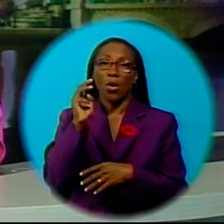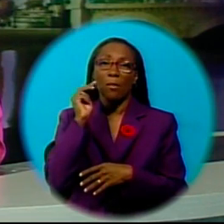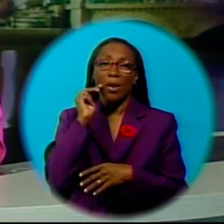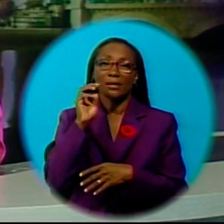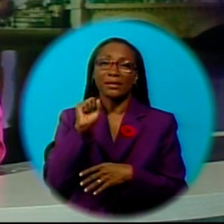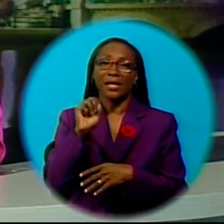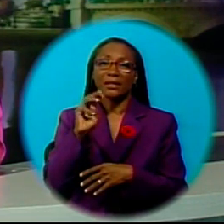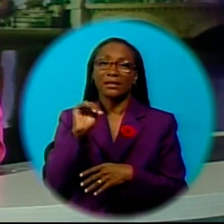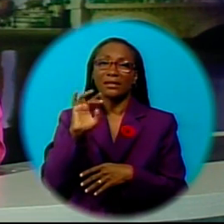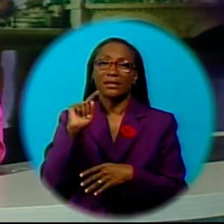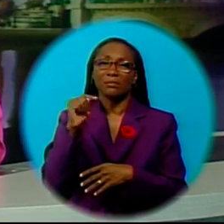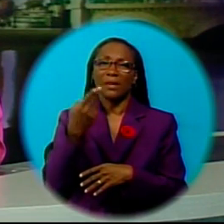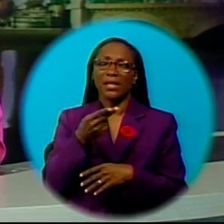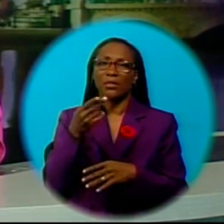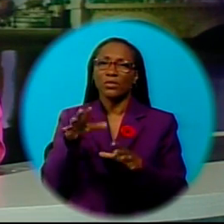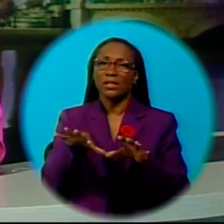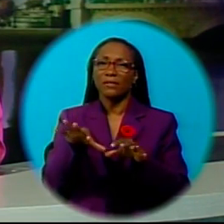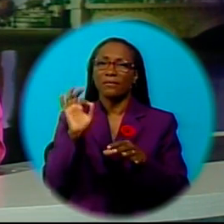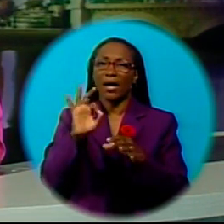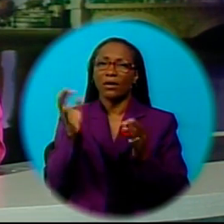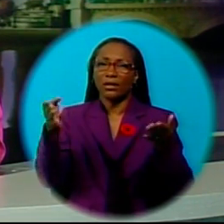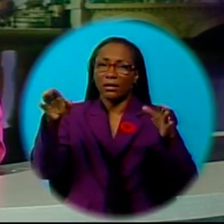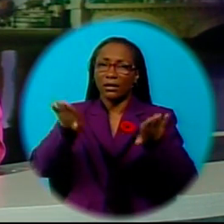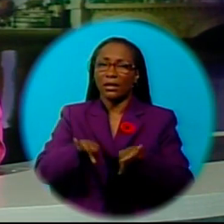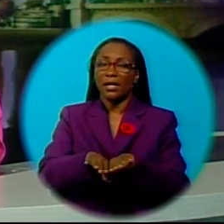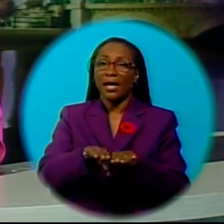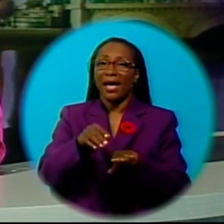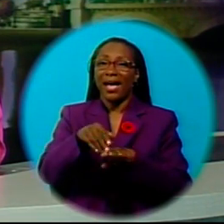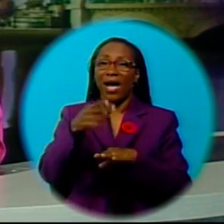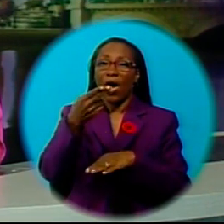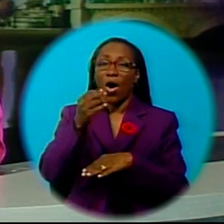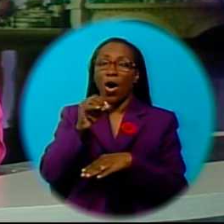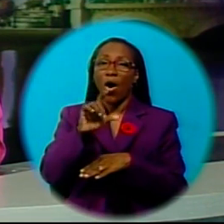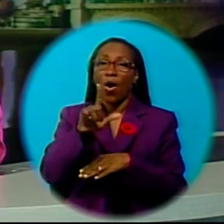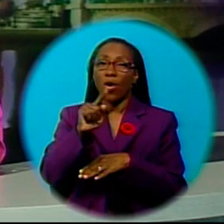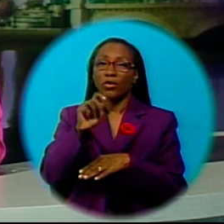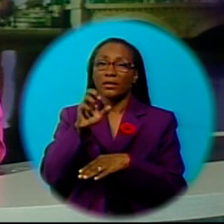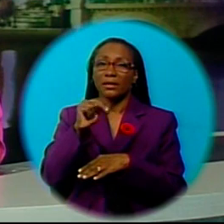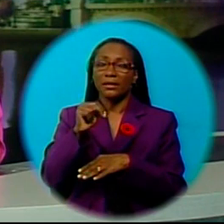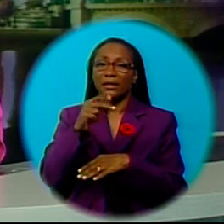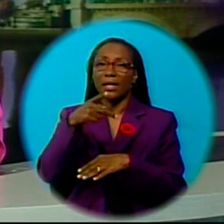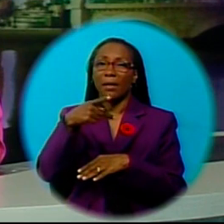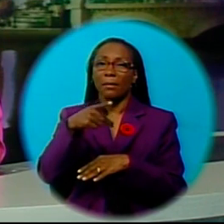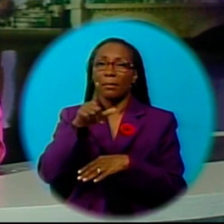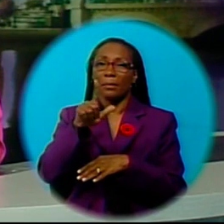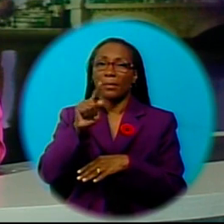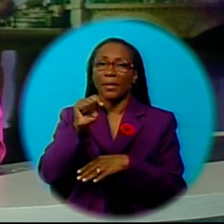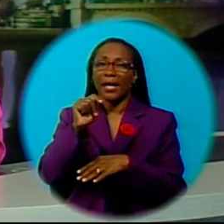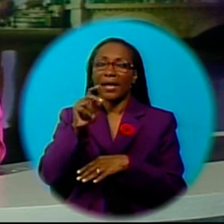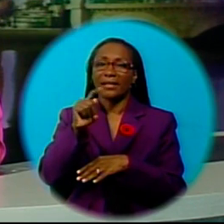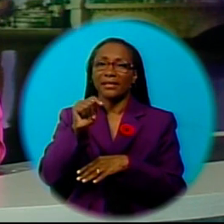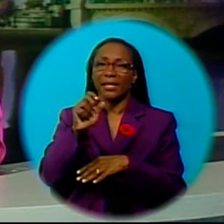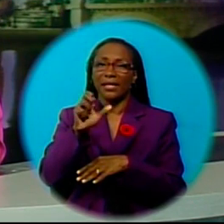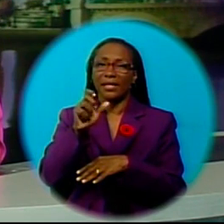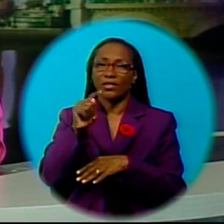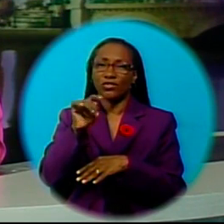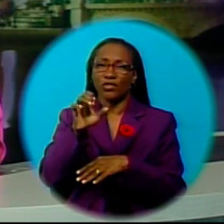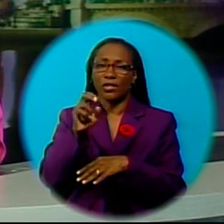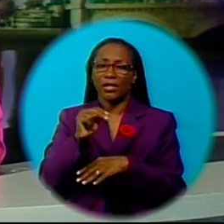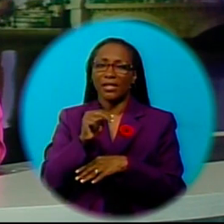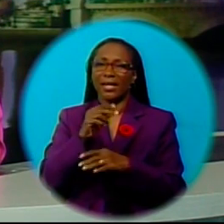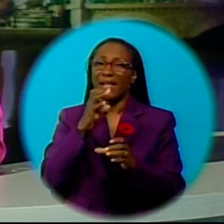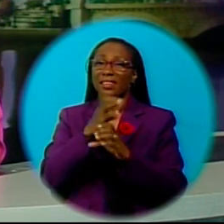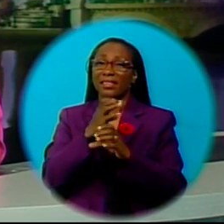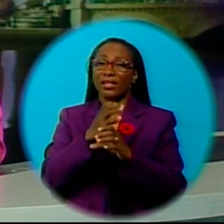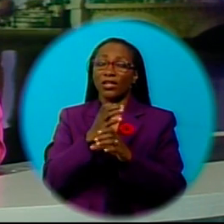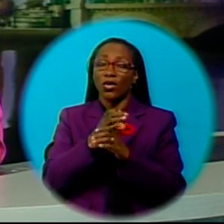ravine at Halton Plantation in St. Philip after she was reported missing in mid-October. The car she was driving was discovered about a week after